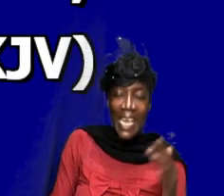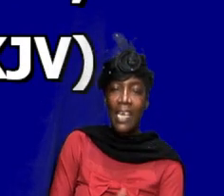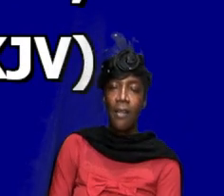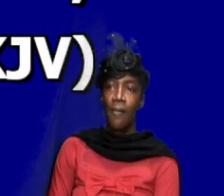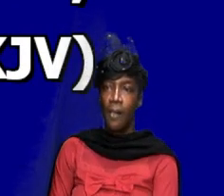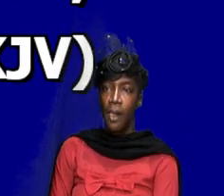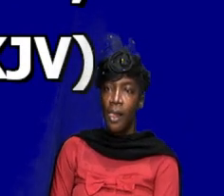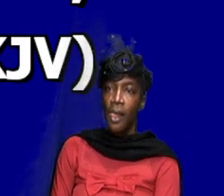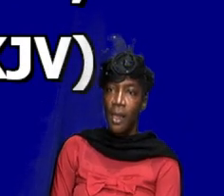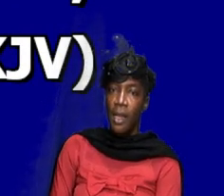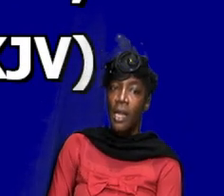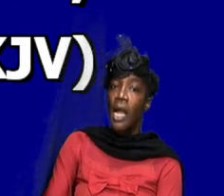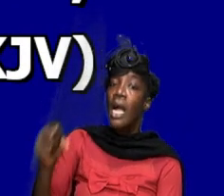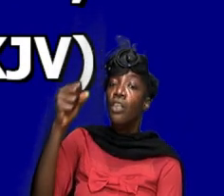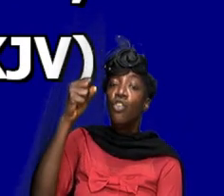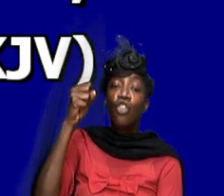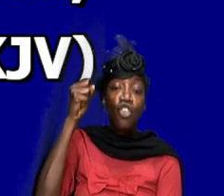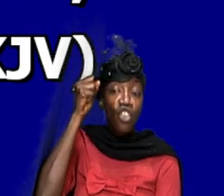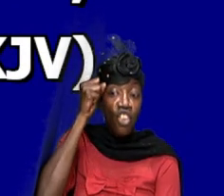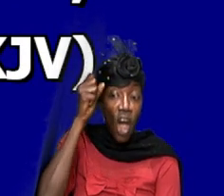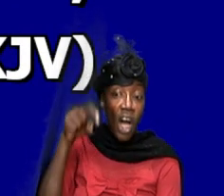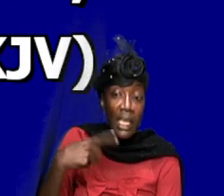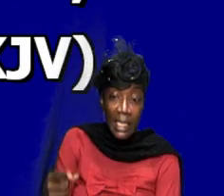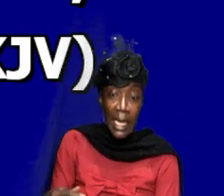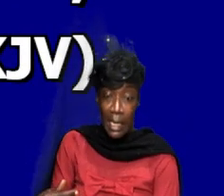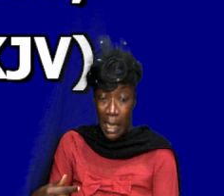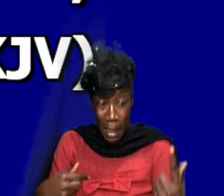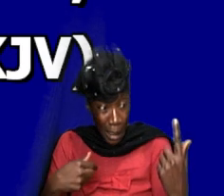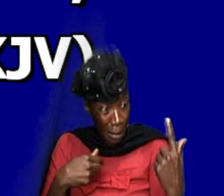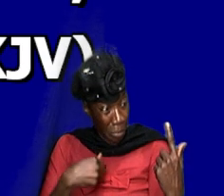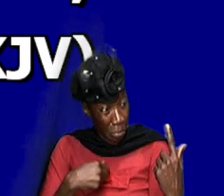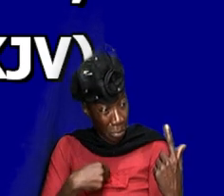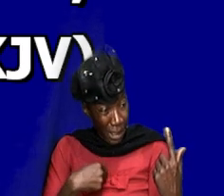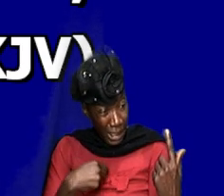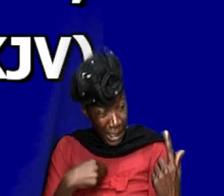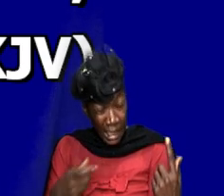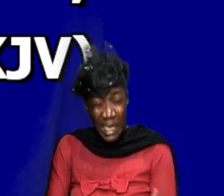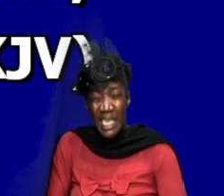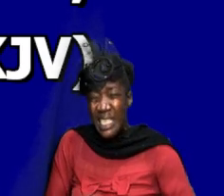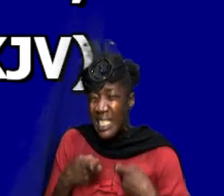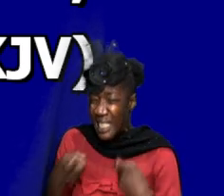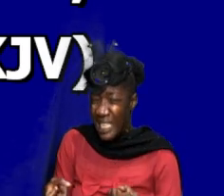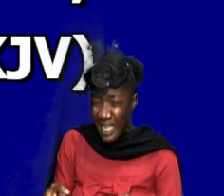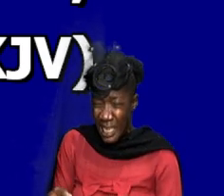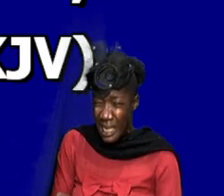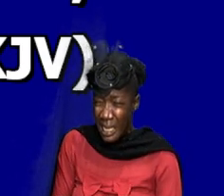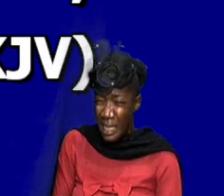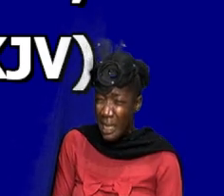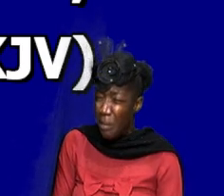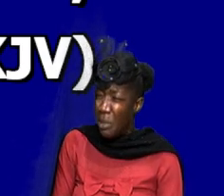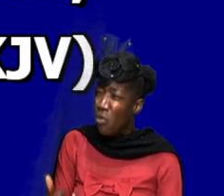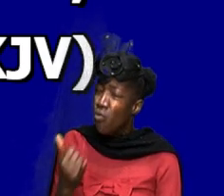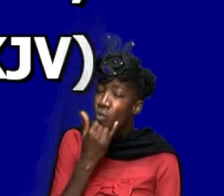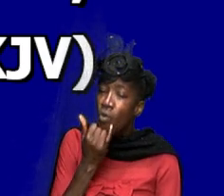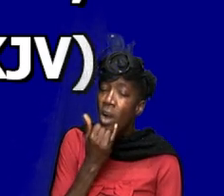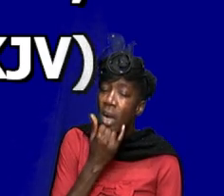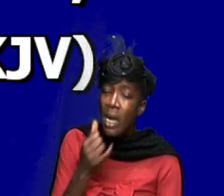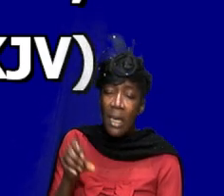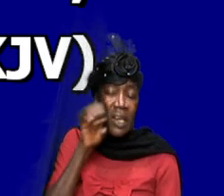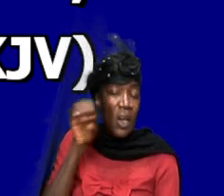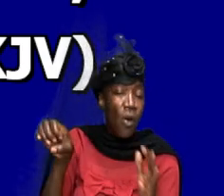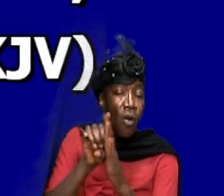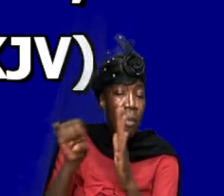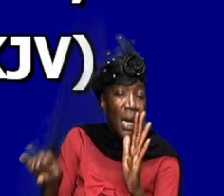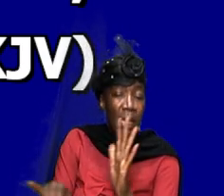And Saul said unto Samuel, I have sinned, for I have transgressed the commandment of the Lord and